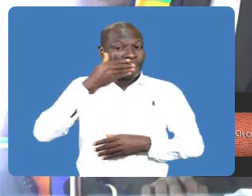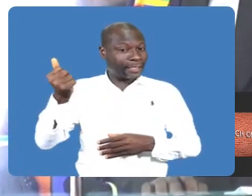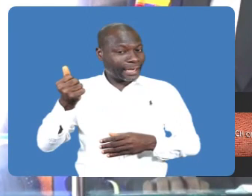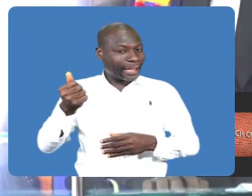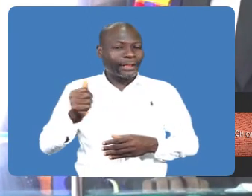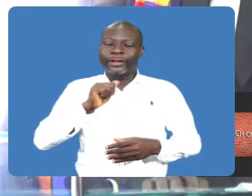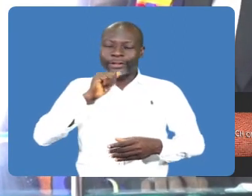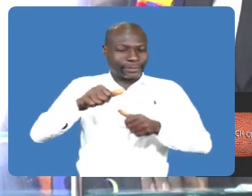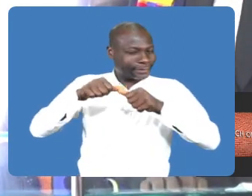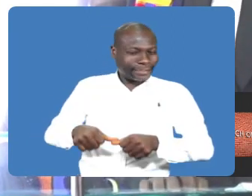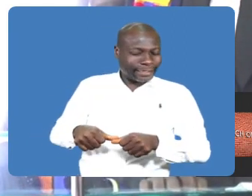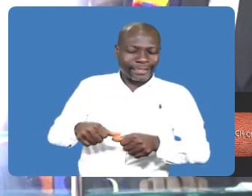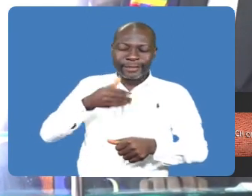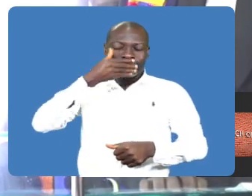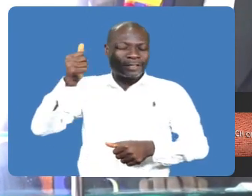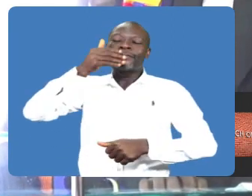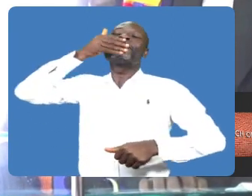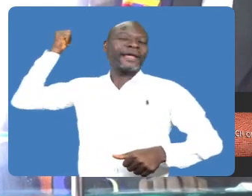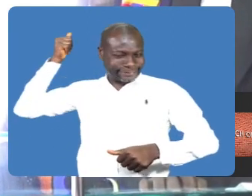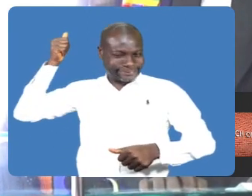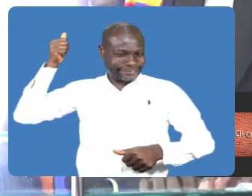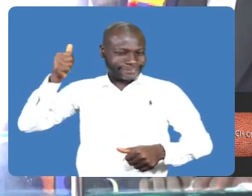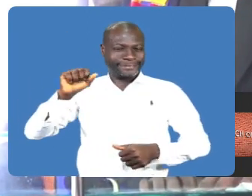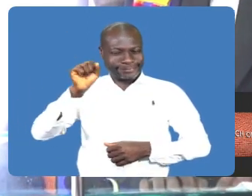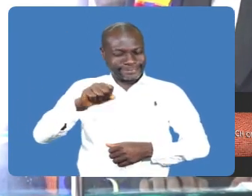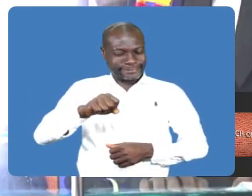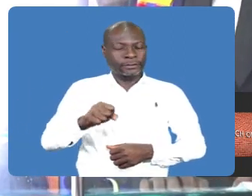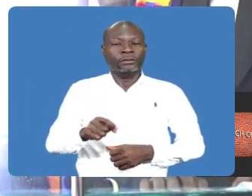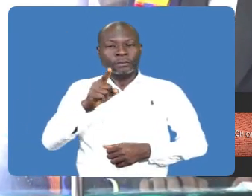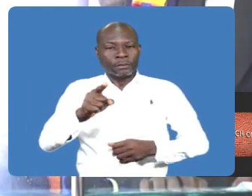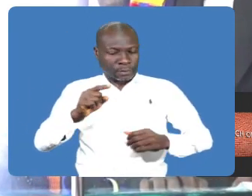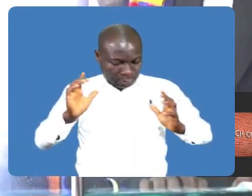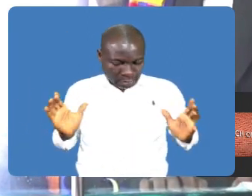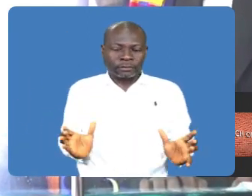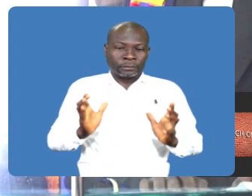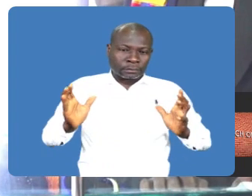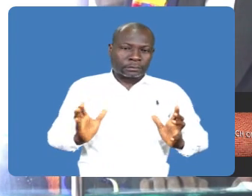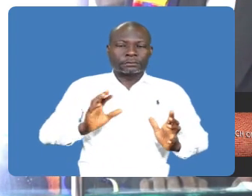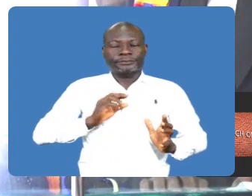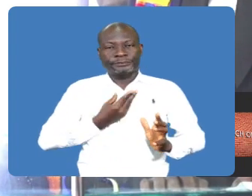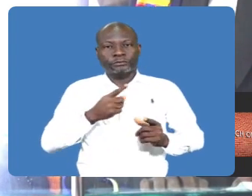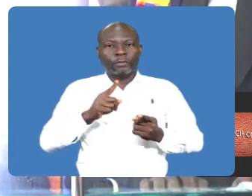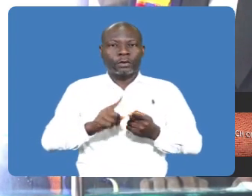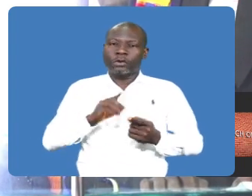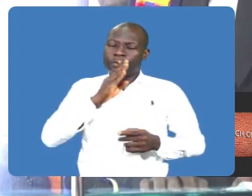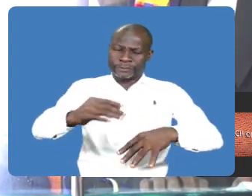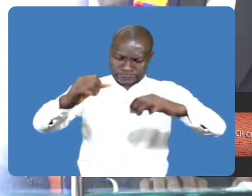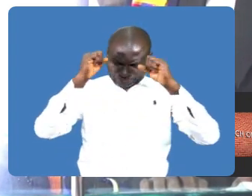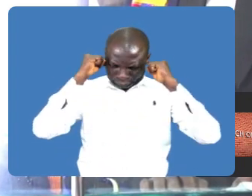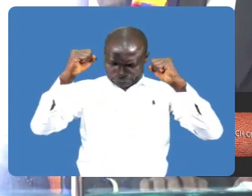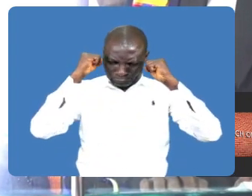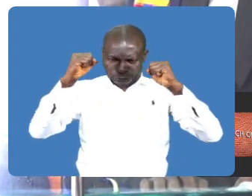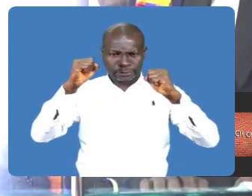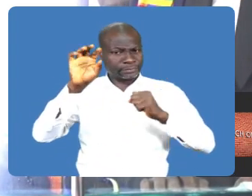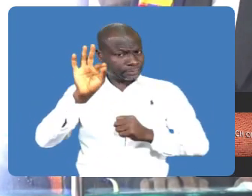to settle for better when there is best. You always encouraged us to be paradigm